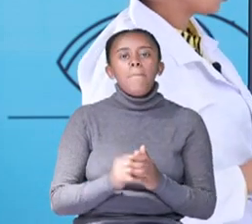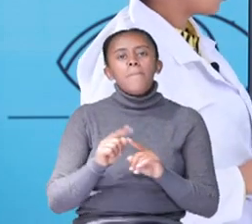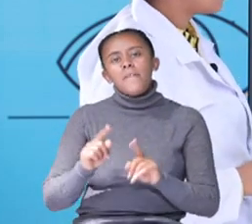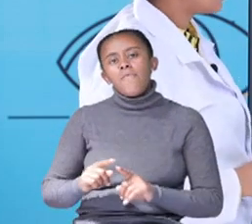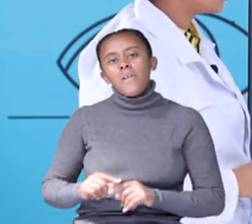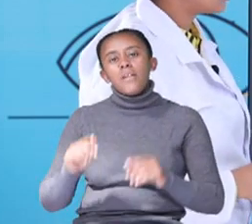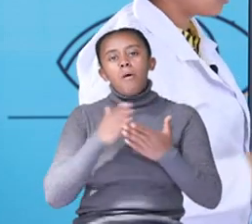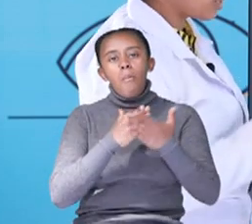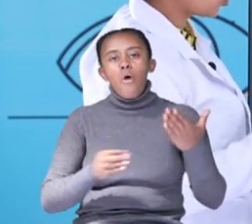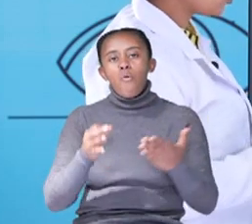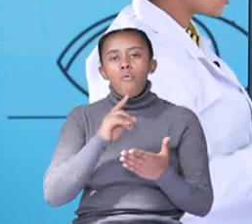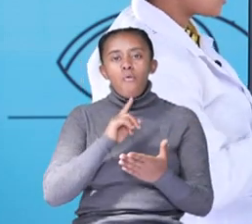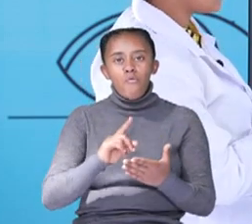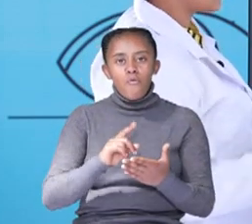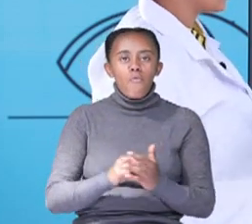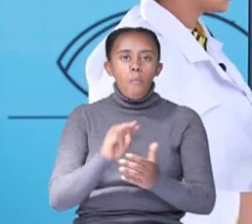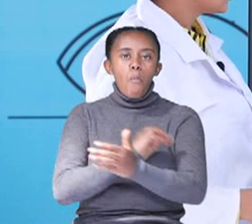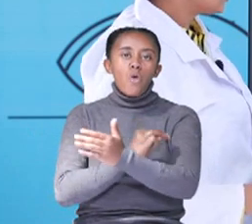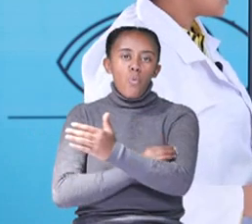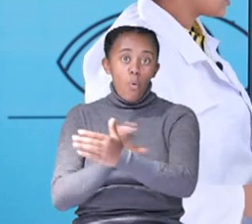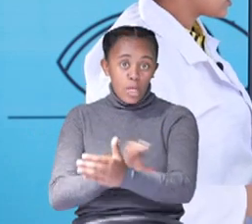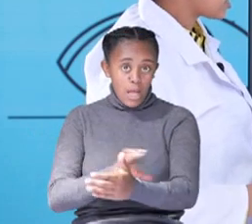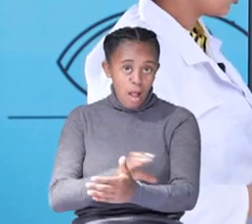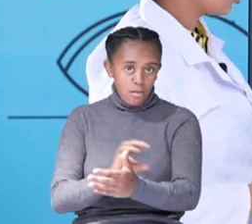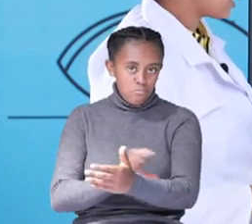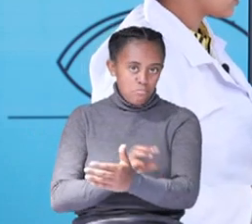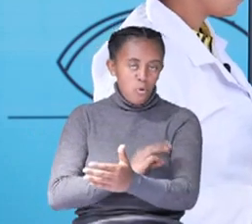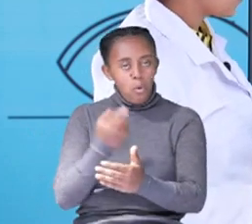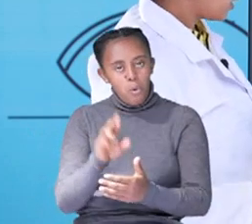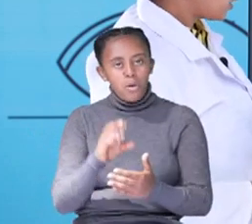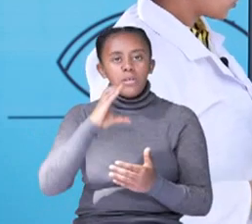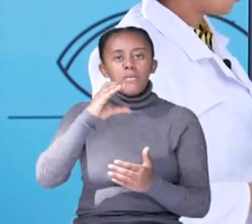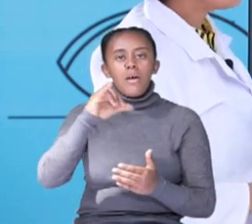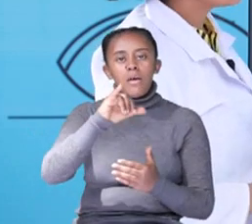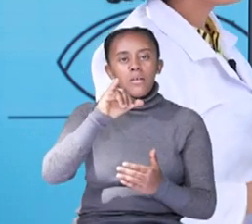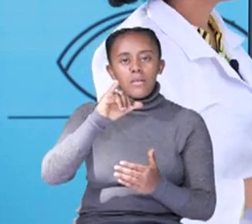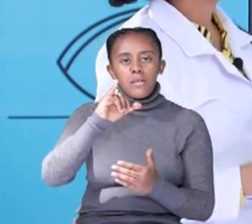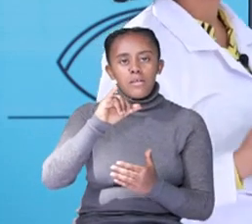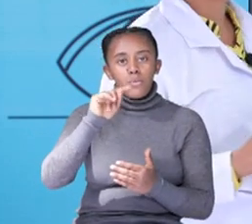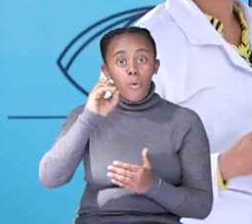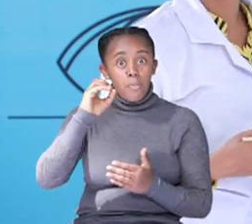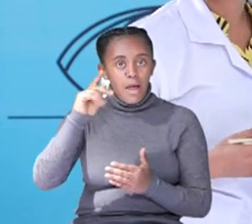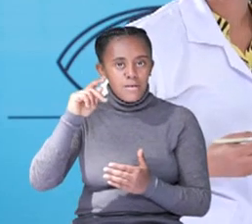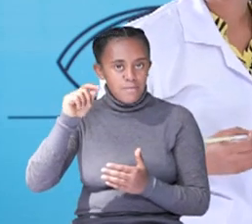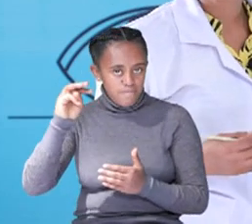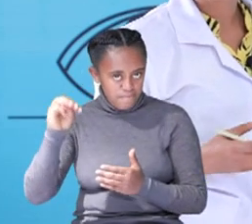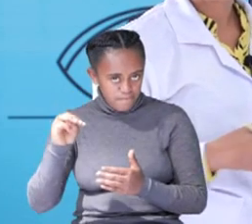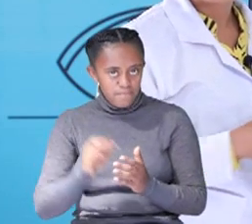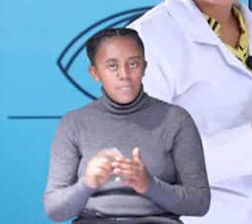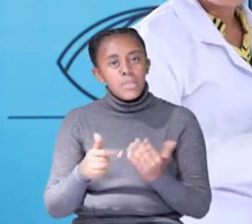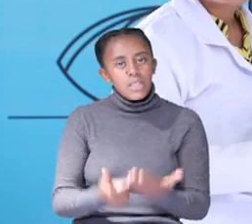different part of the mitochondria as well as the cytoplasm. So if cellular